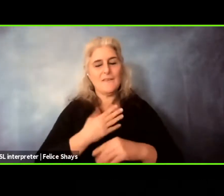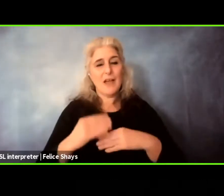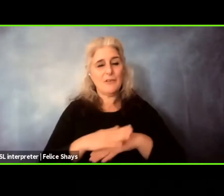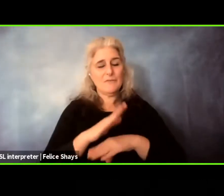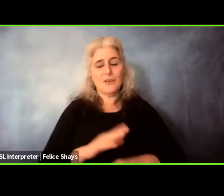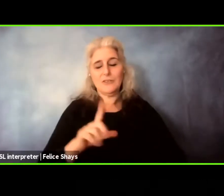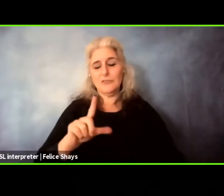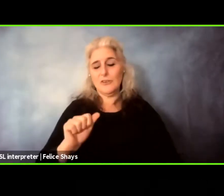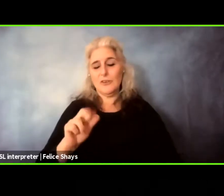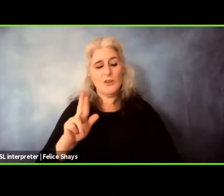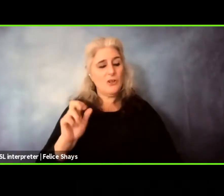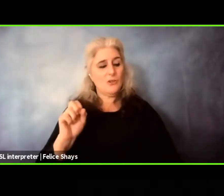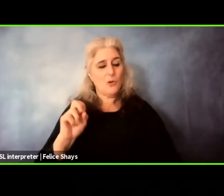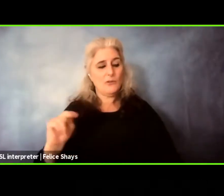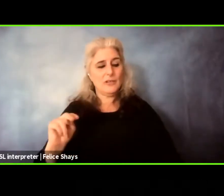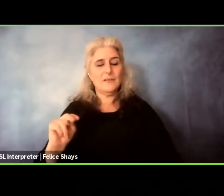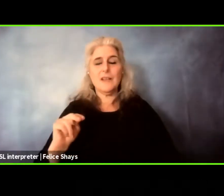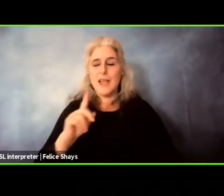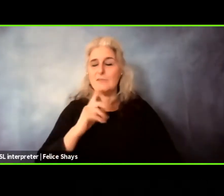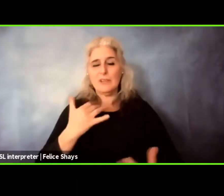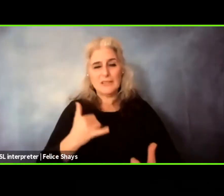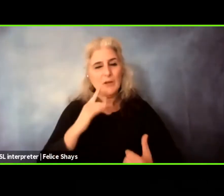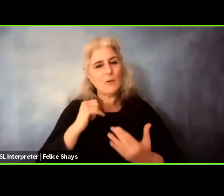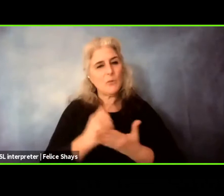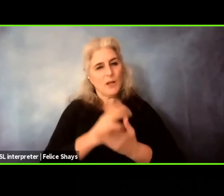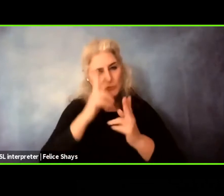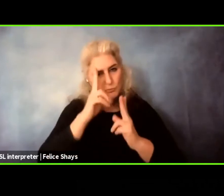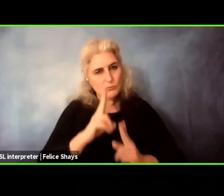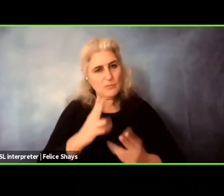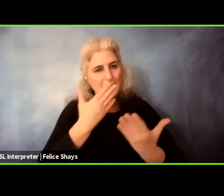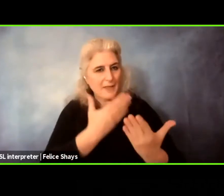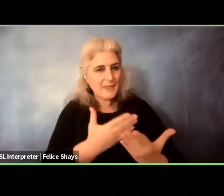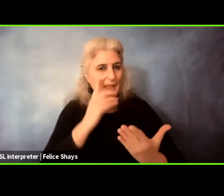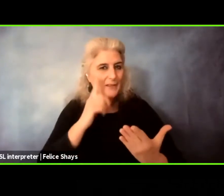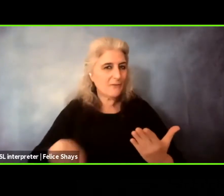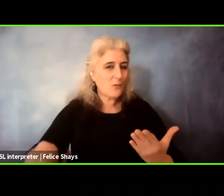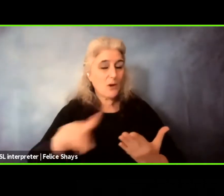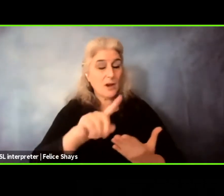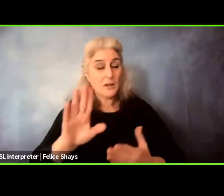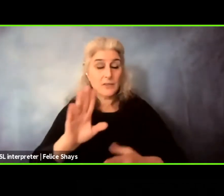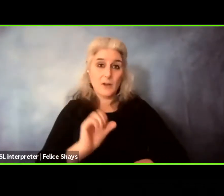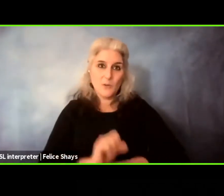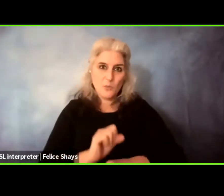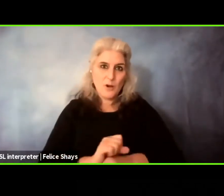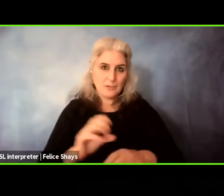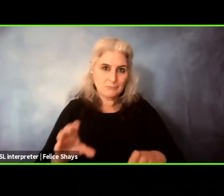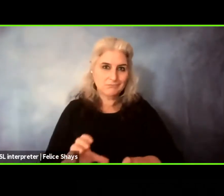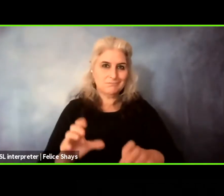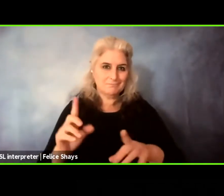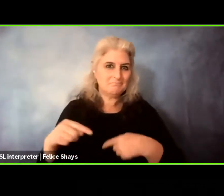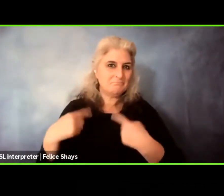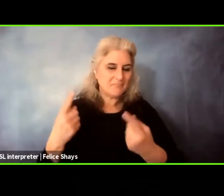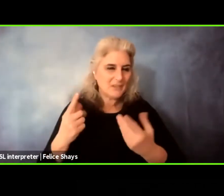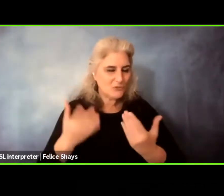Lee McCarthy, and just want to take a moment and appreciate their effort and all the work that make this